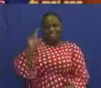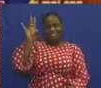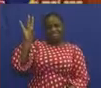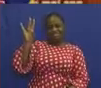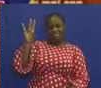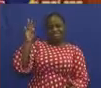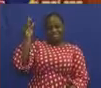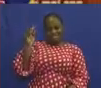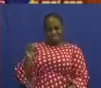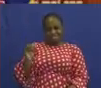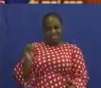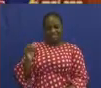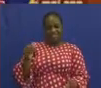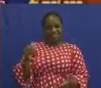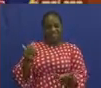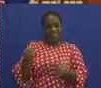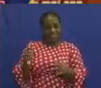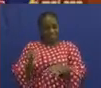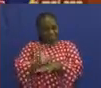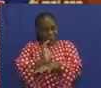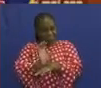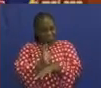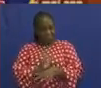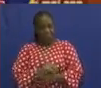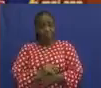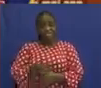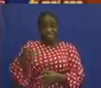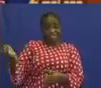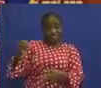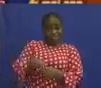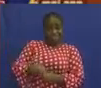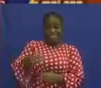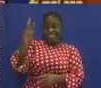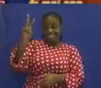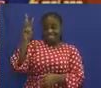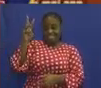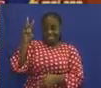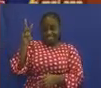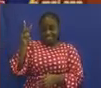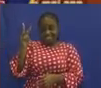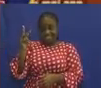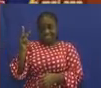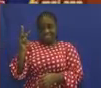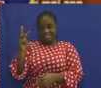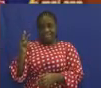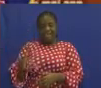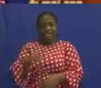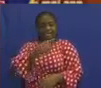Celsius cold chains. These include 16 ultra-low cold